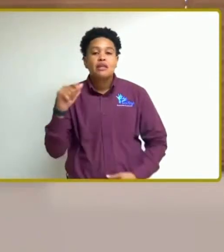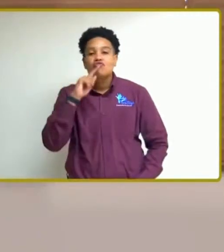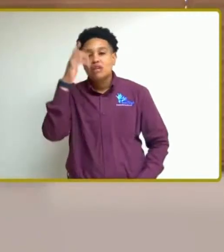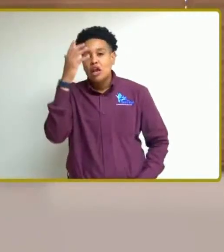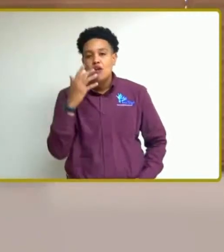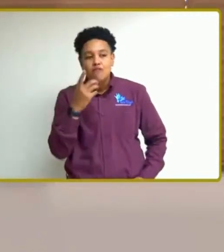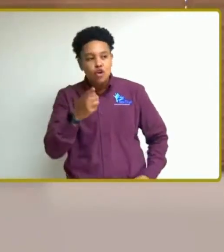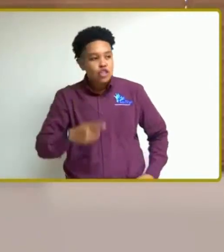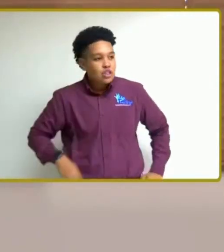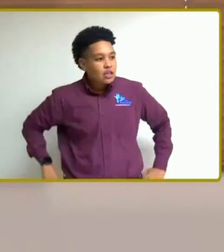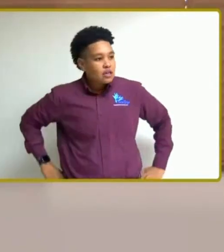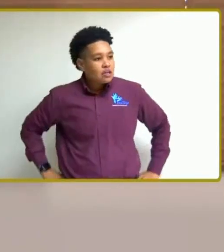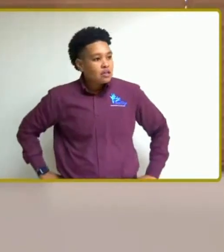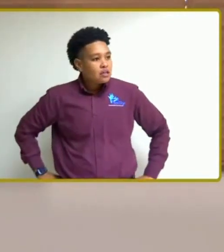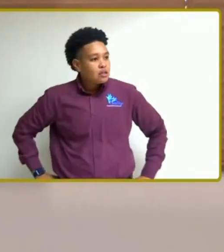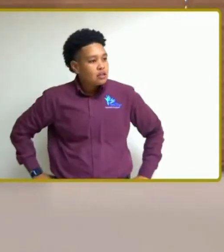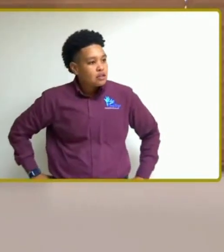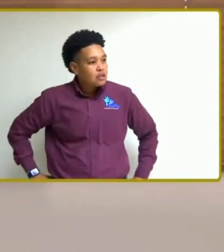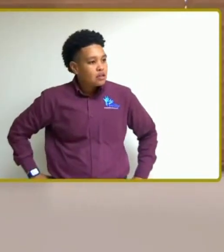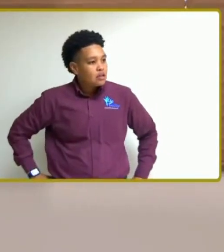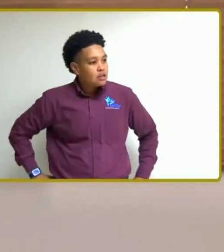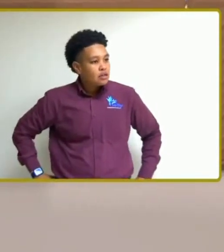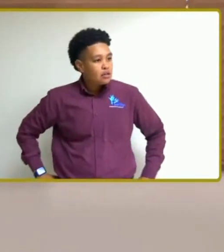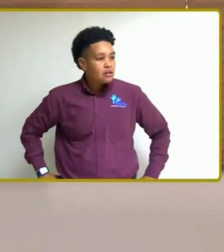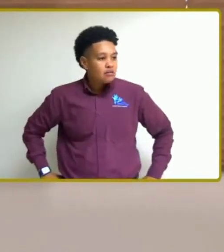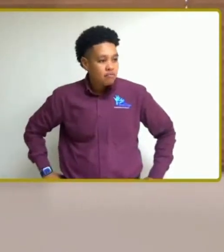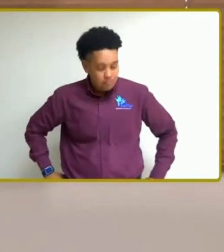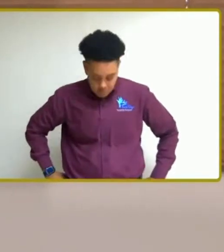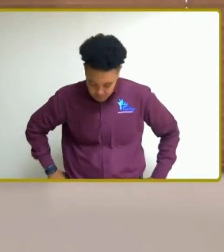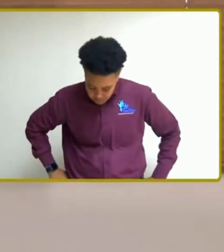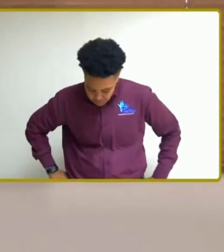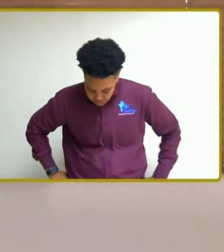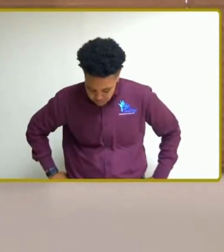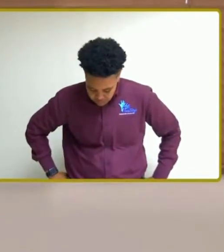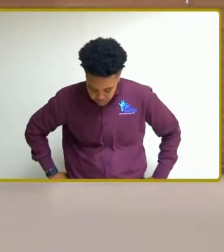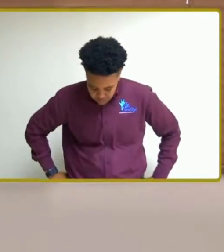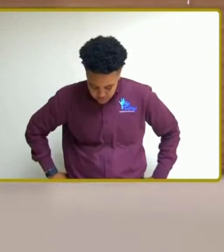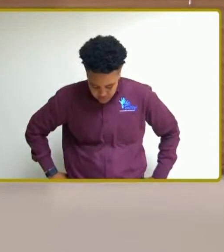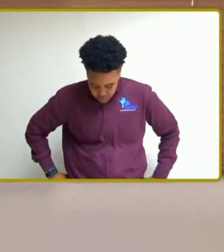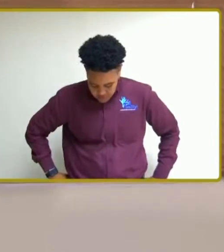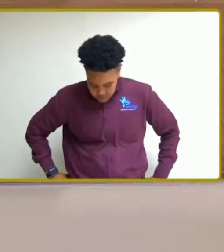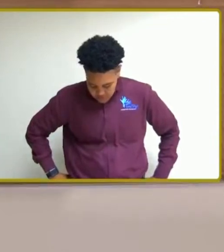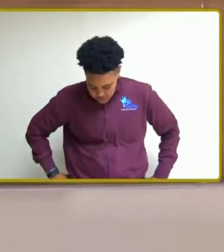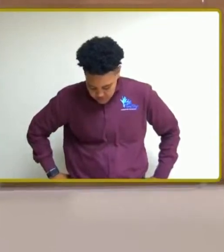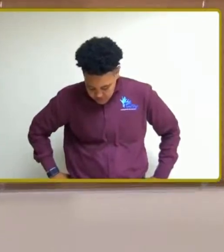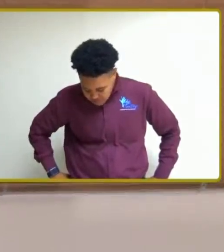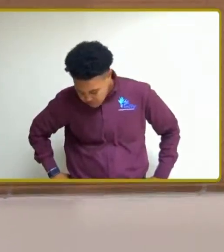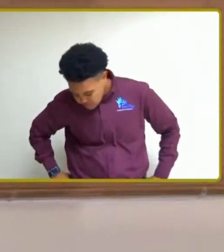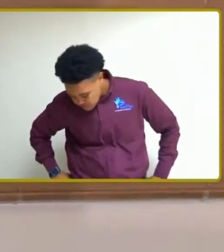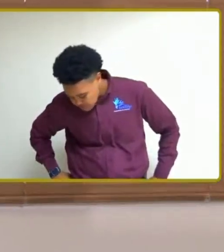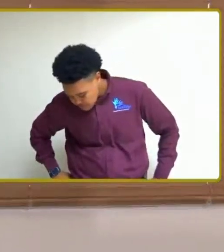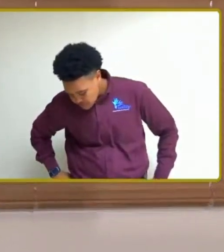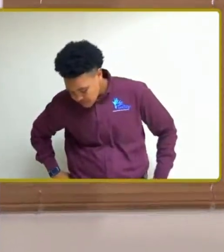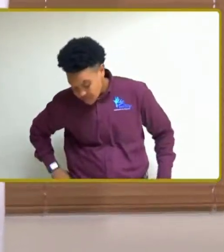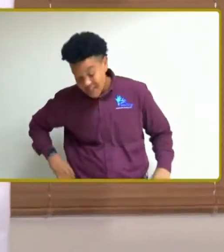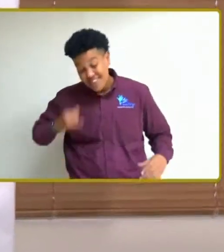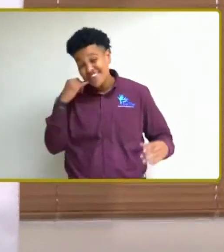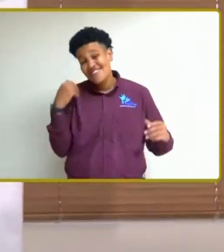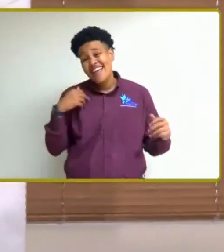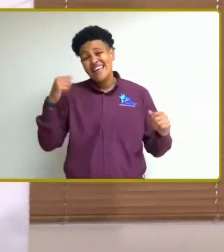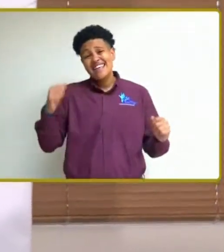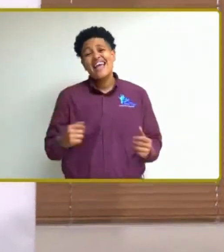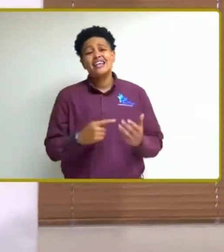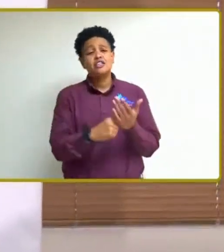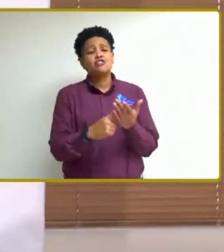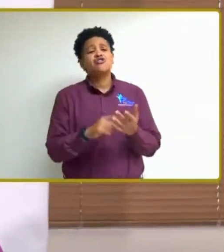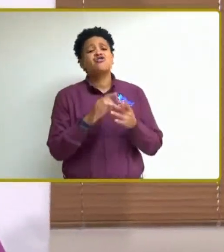unfortunate. But if I may, Dion, the discussion around experts suggesting that